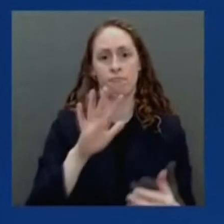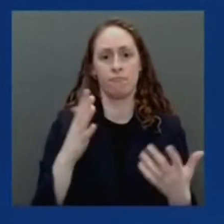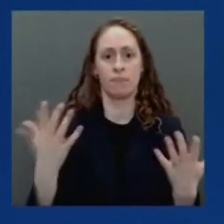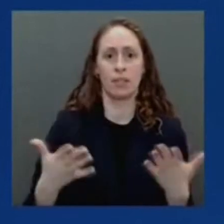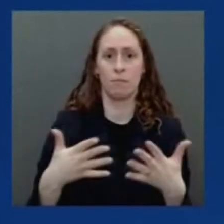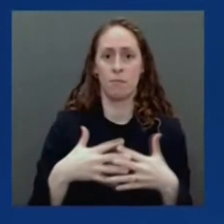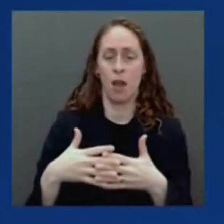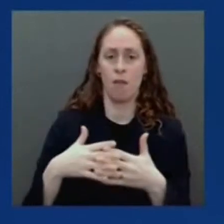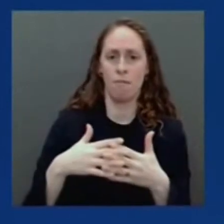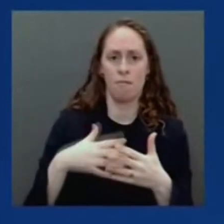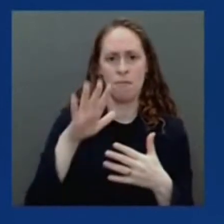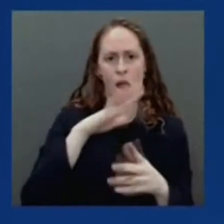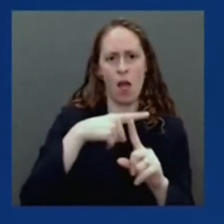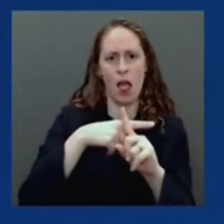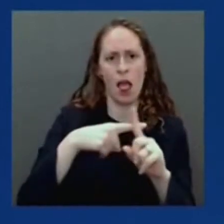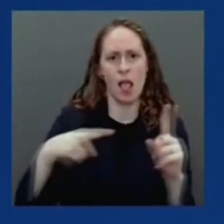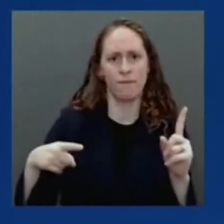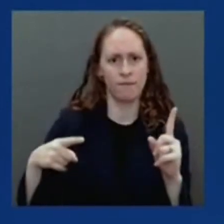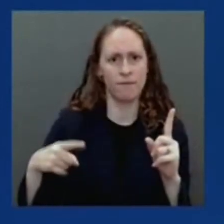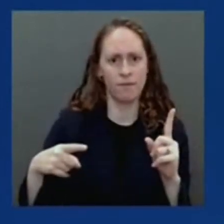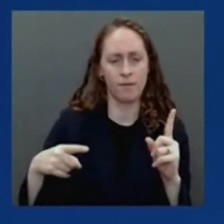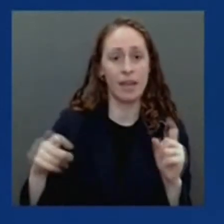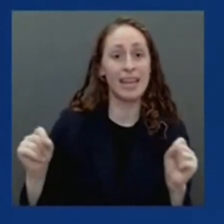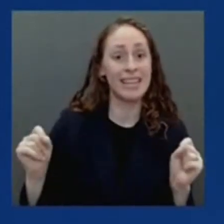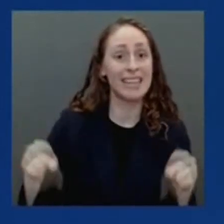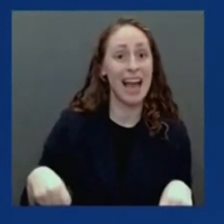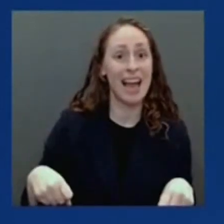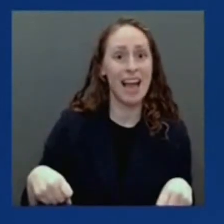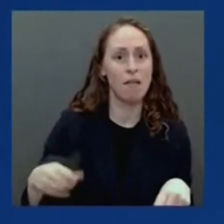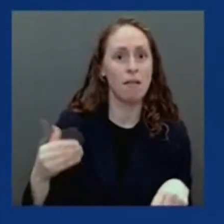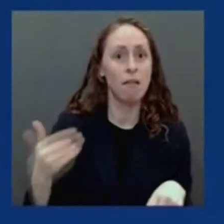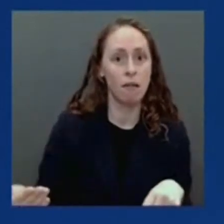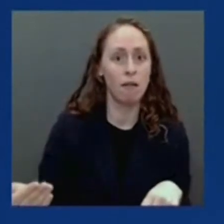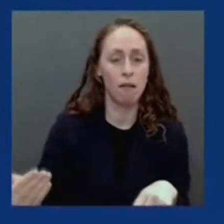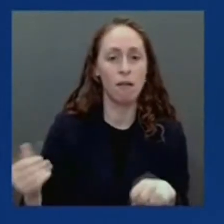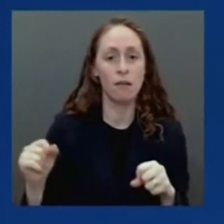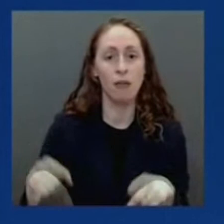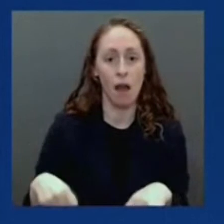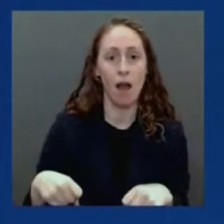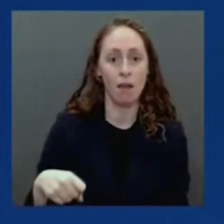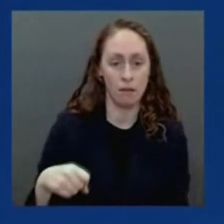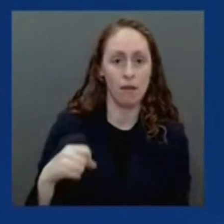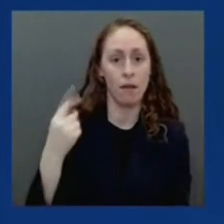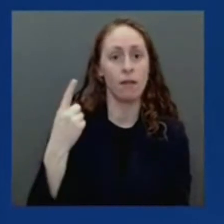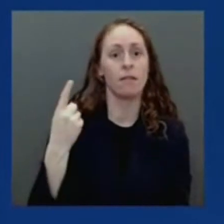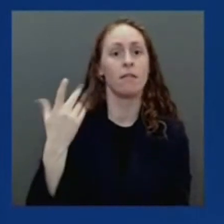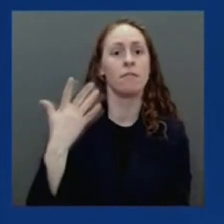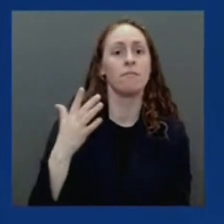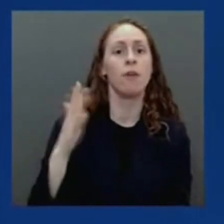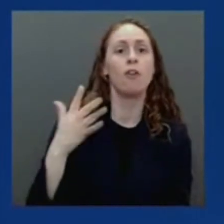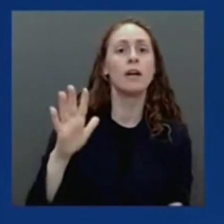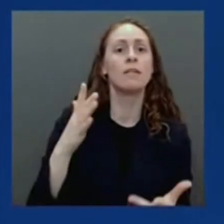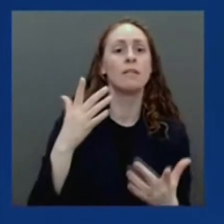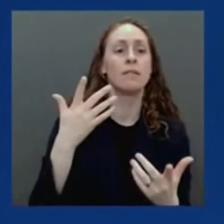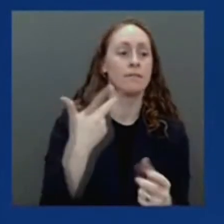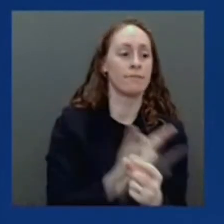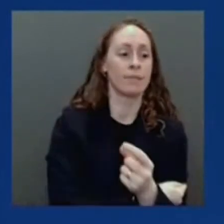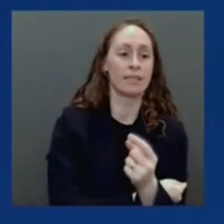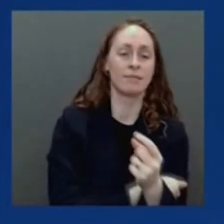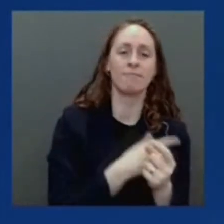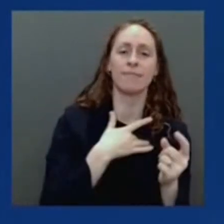greater for the mRNA vaccines, Pfizer and Moderna, and 2 months for J&J. And importantly, about